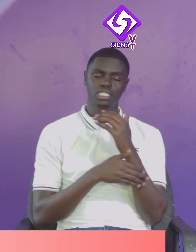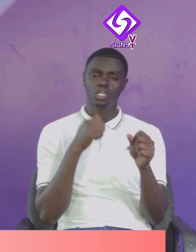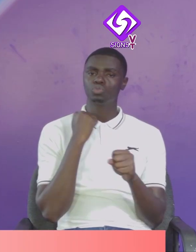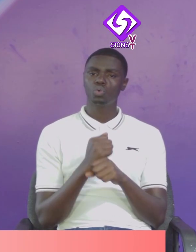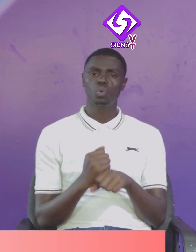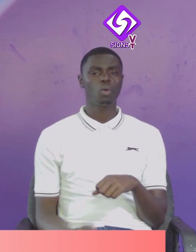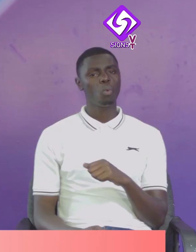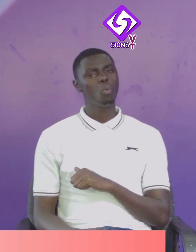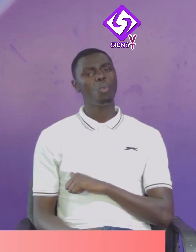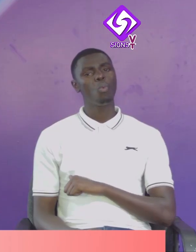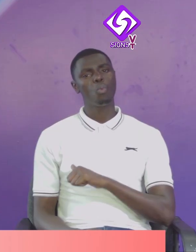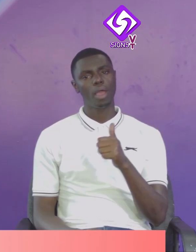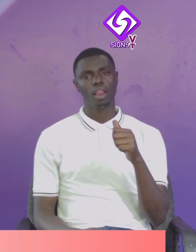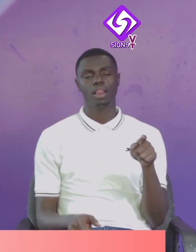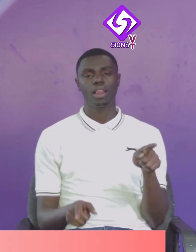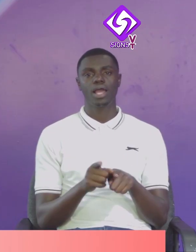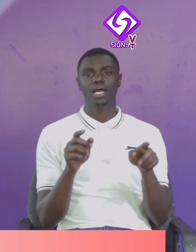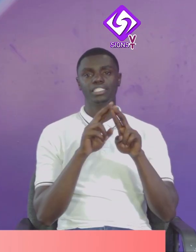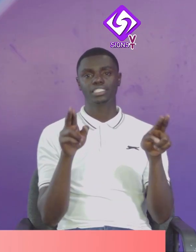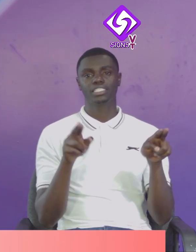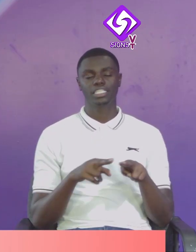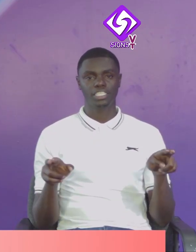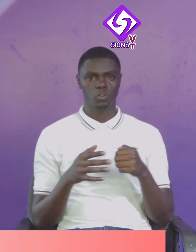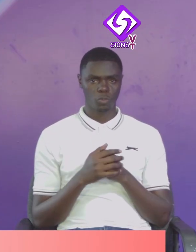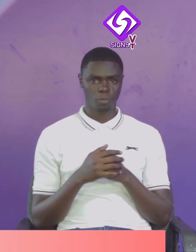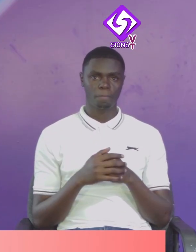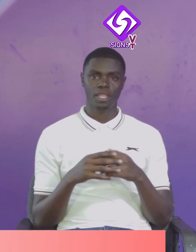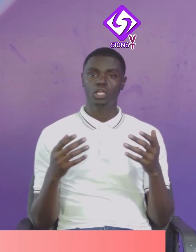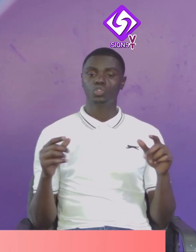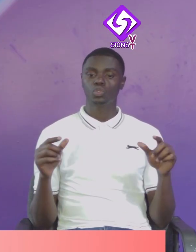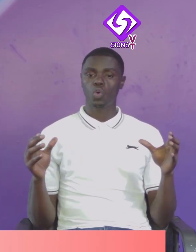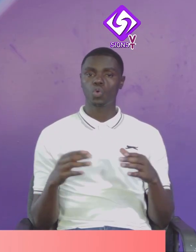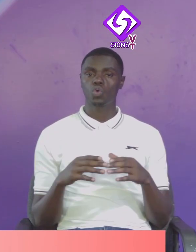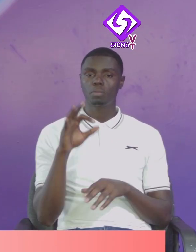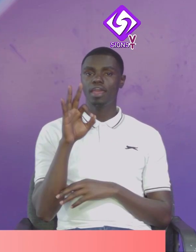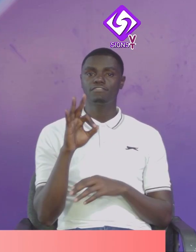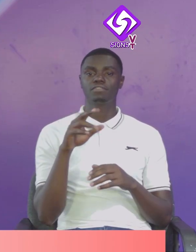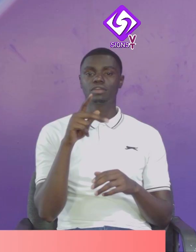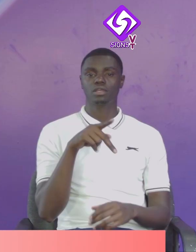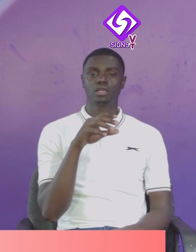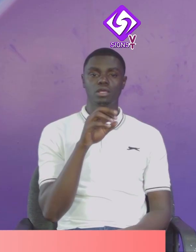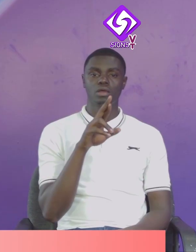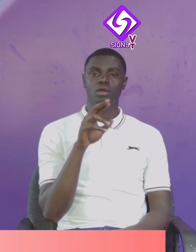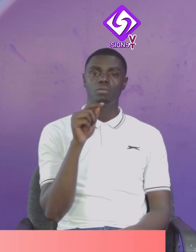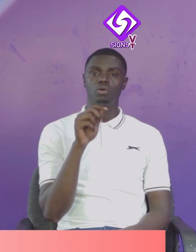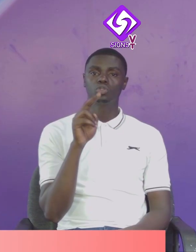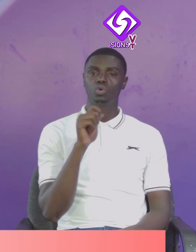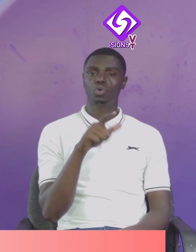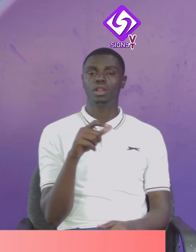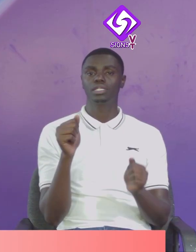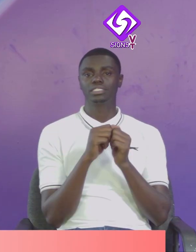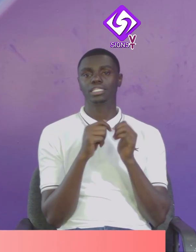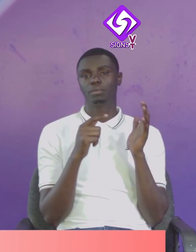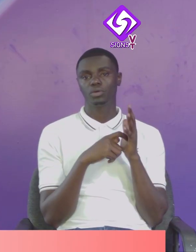really well as far as the international scene is concerned. Now, as far as Group F is concerned, Portugal are on top of Group F with the 10 points after